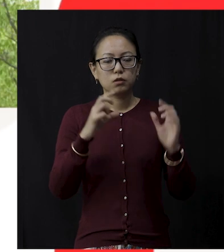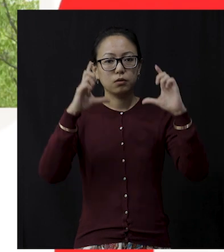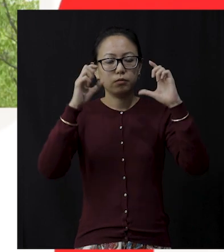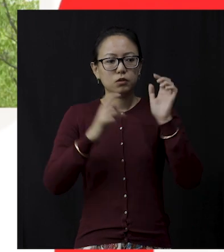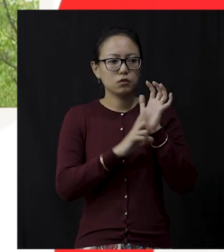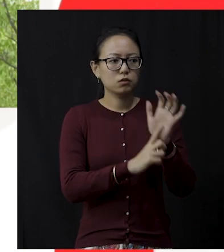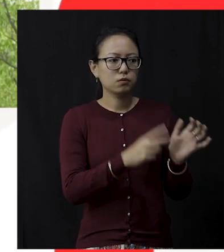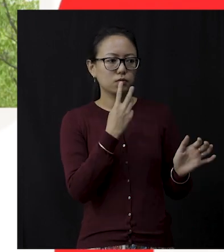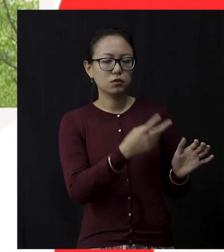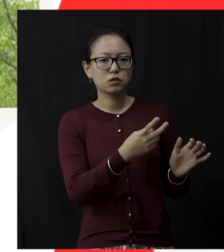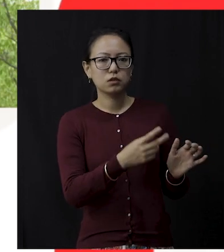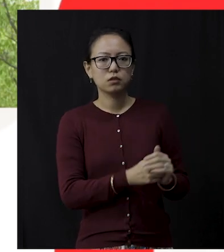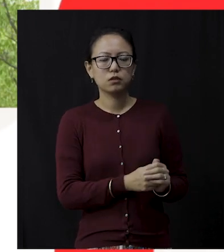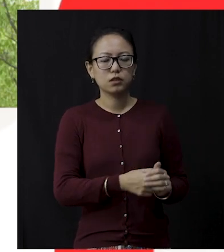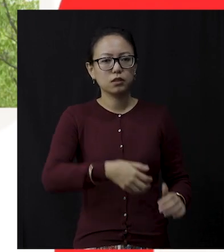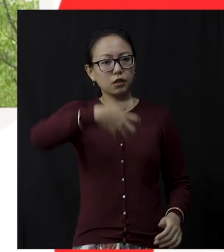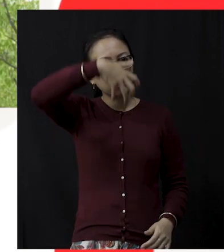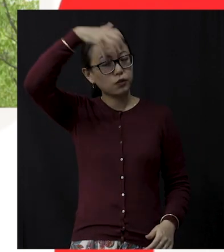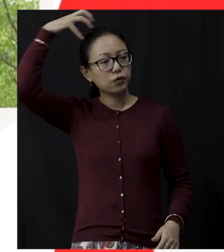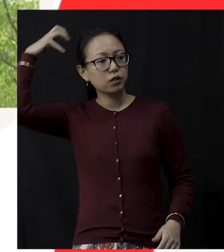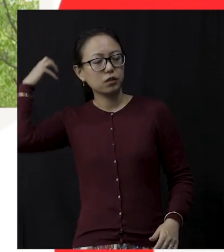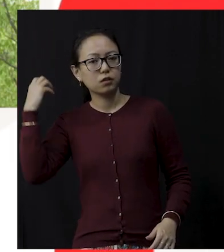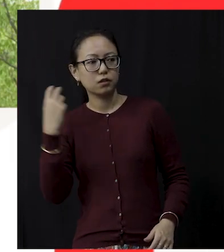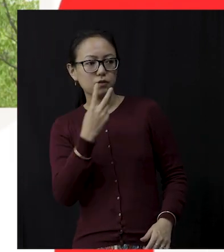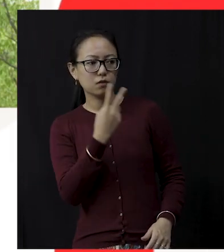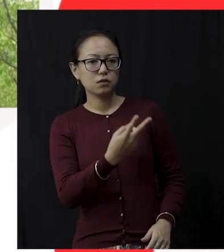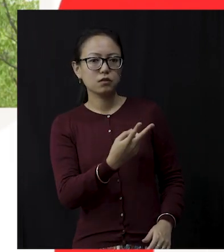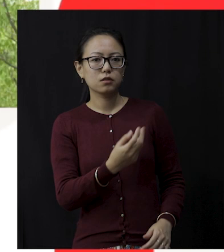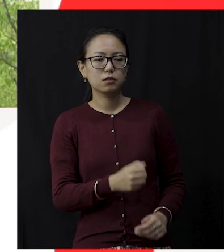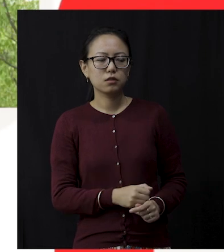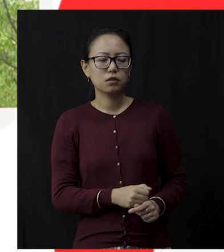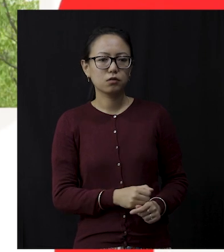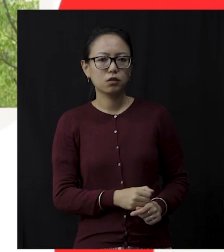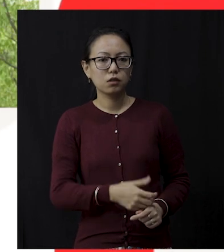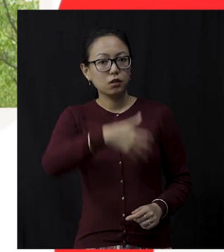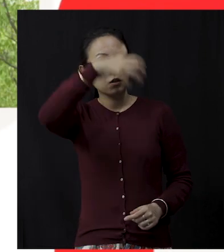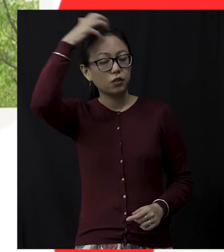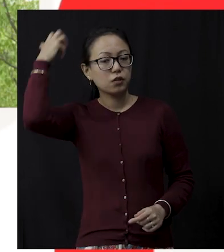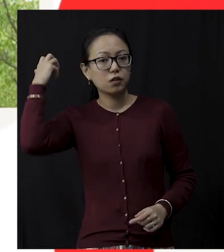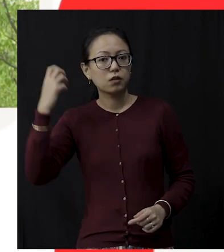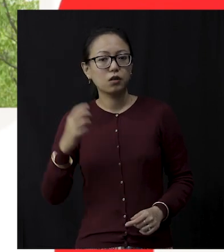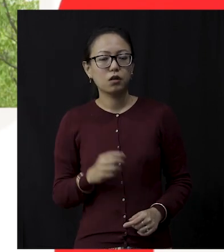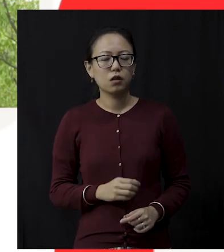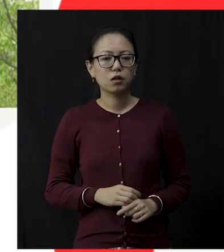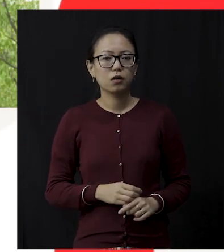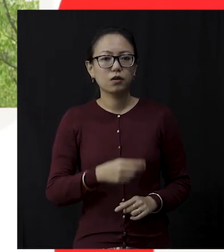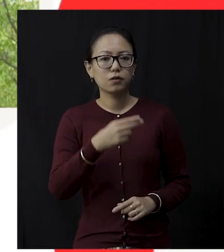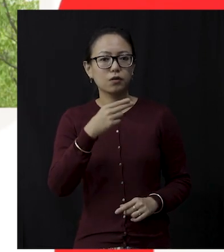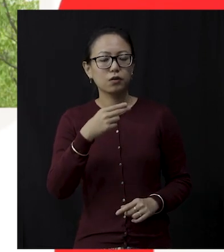jungle. Okay? Now here, another wild animal, that is